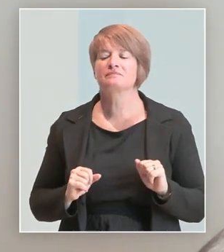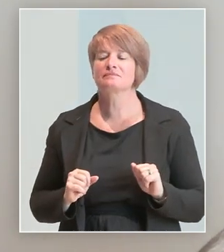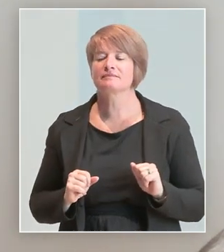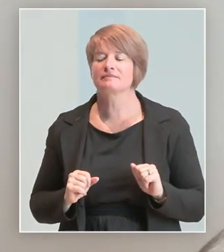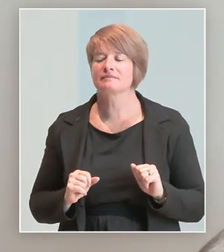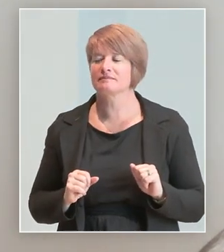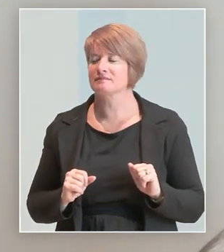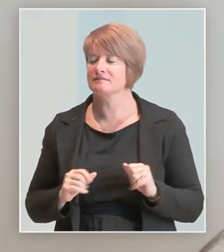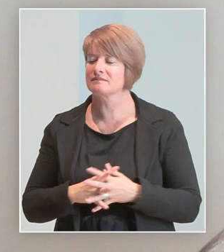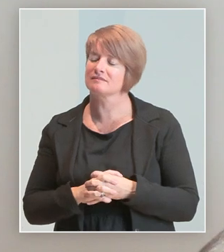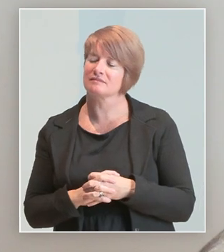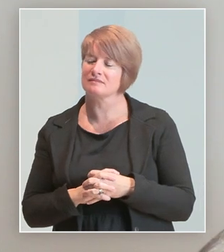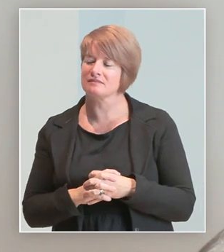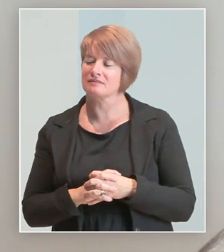one